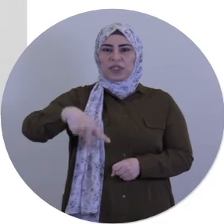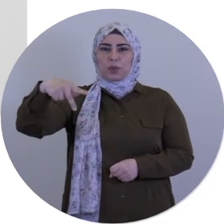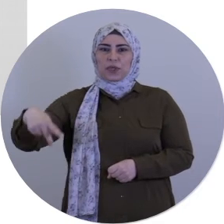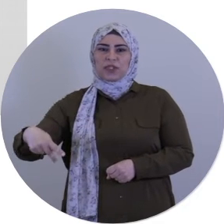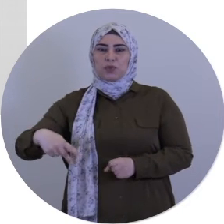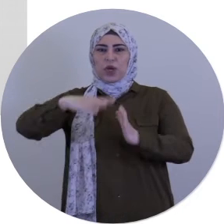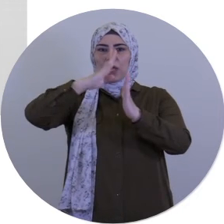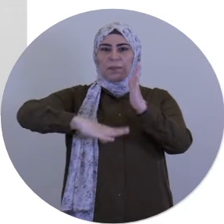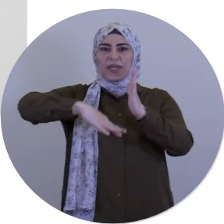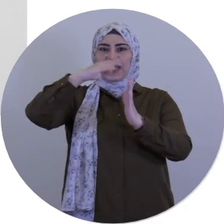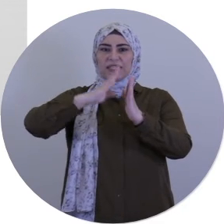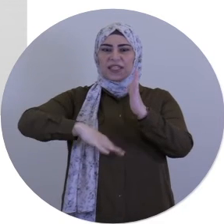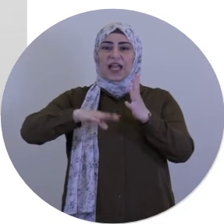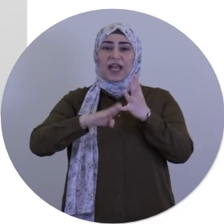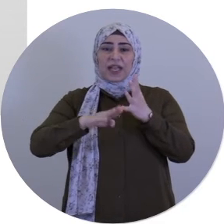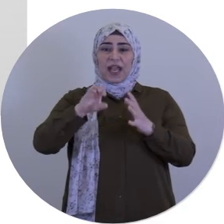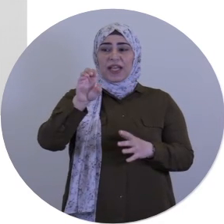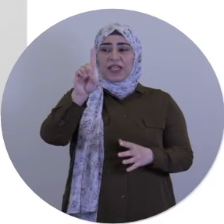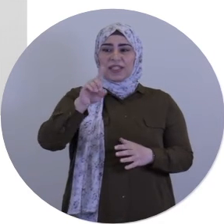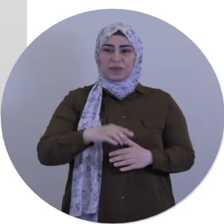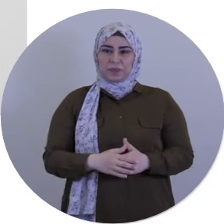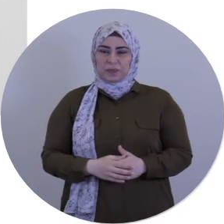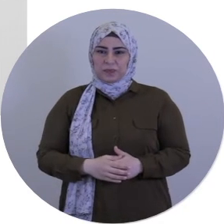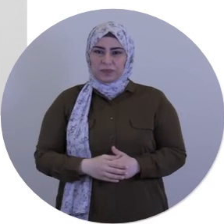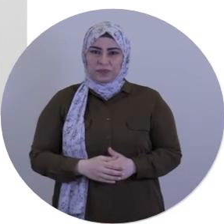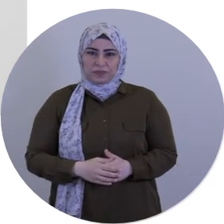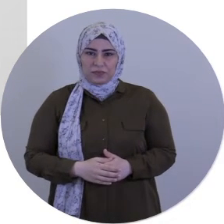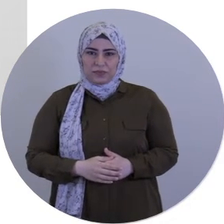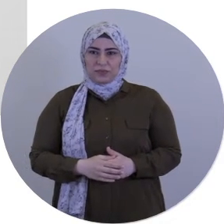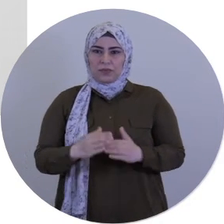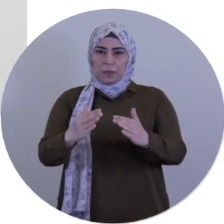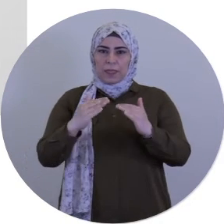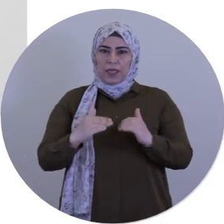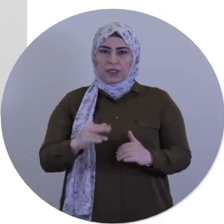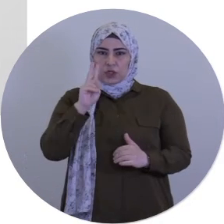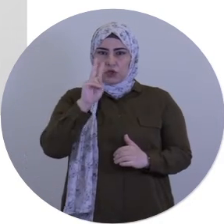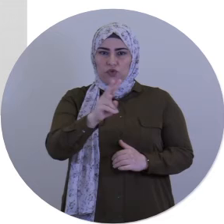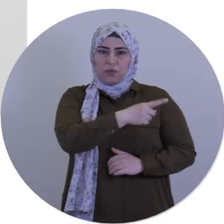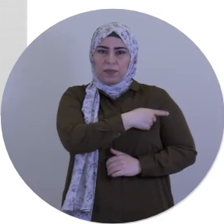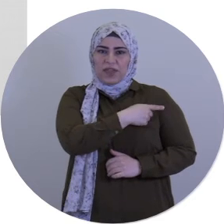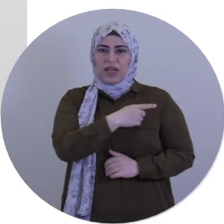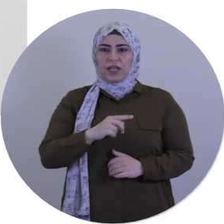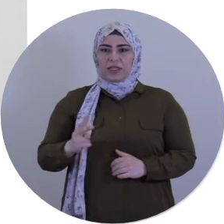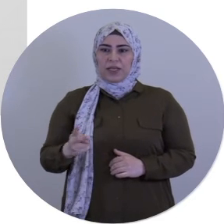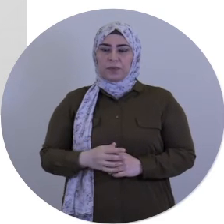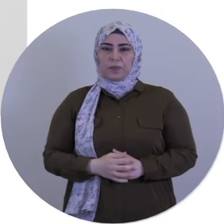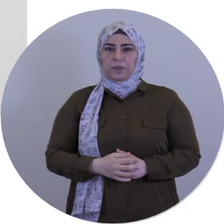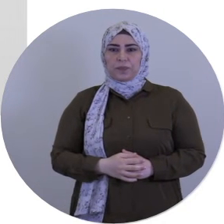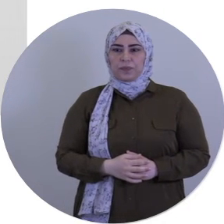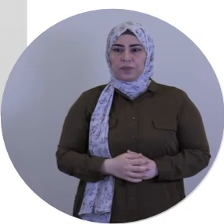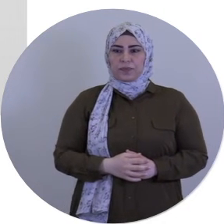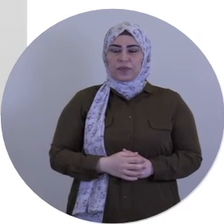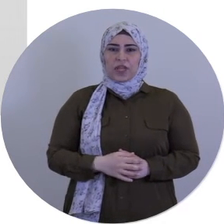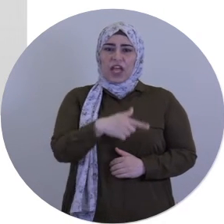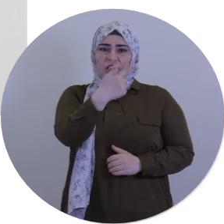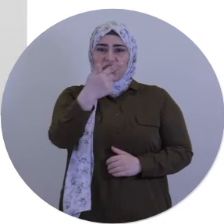painted. Notice that painted, the verb is in the past participle. Let's look at another example. We have here, the